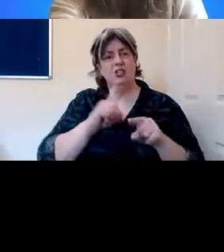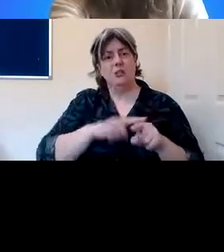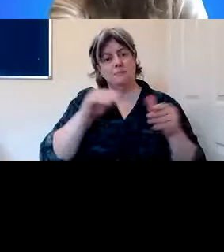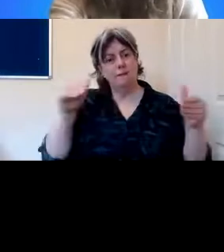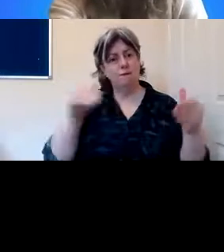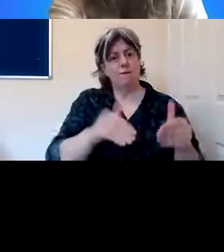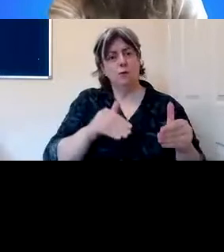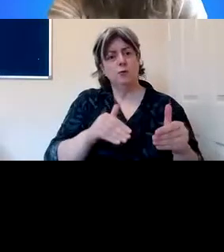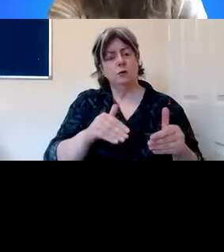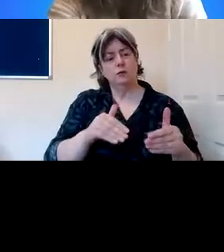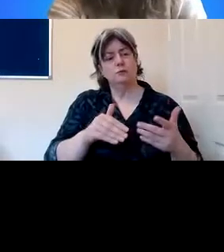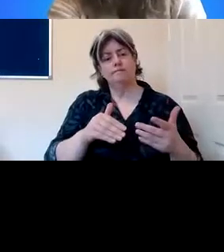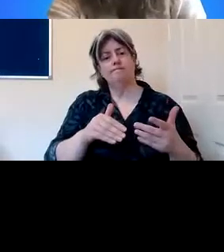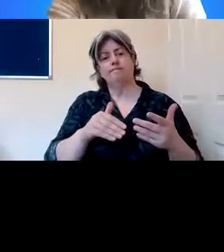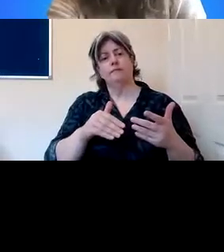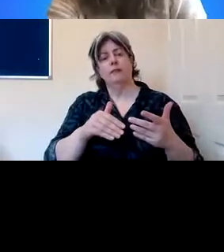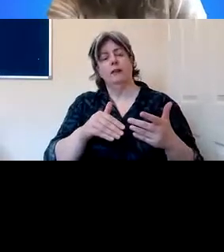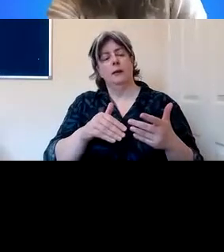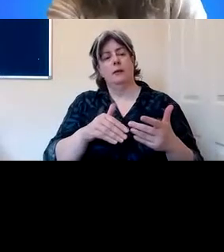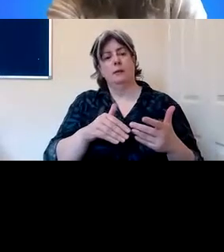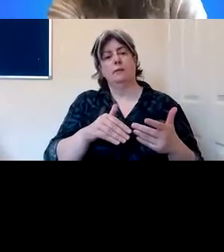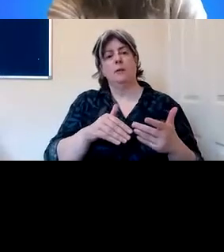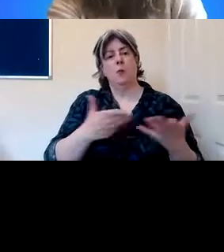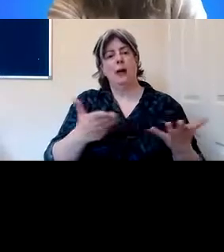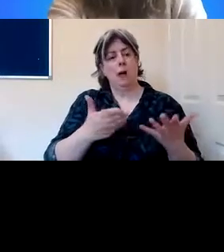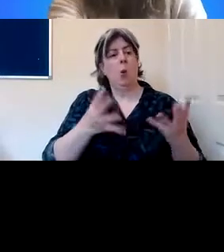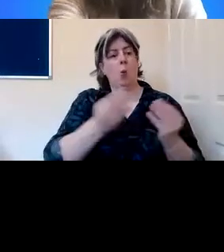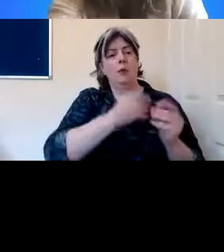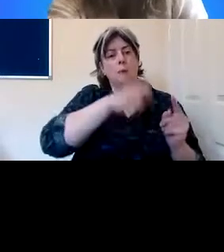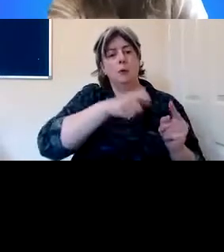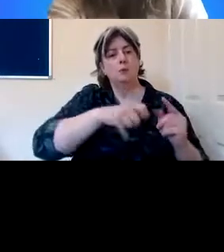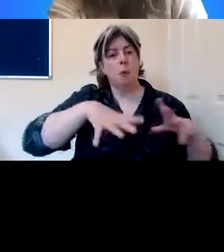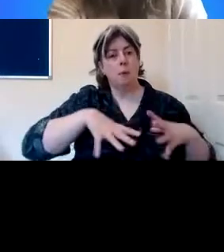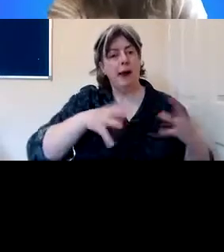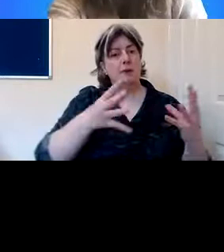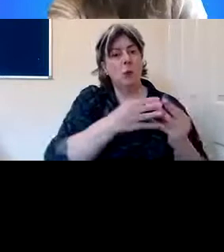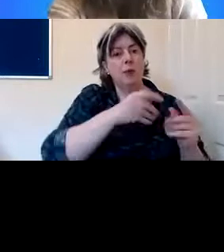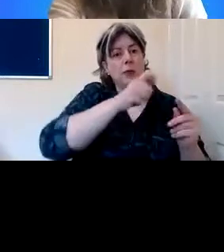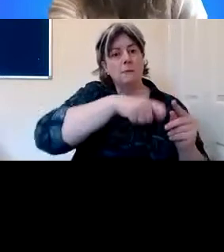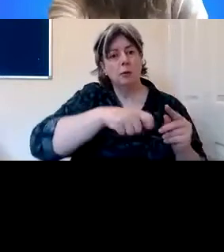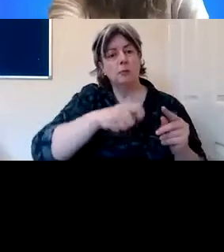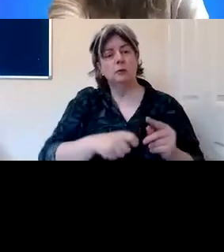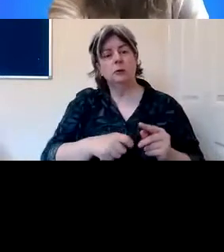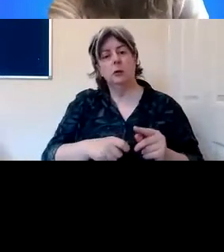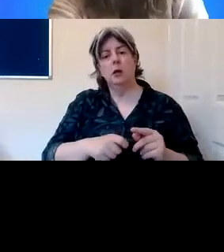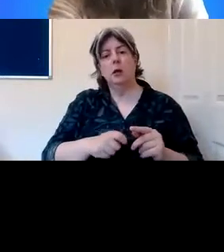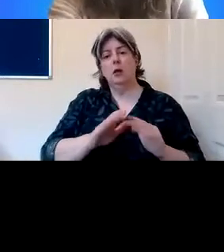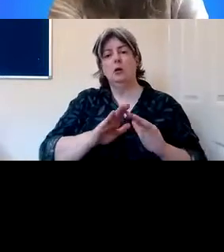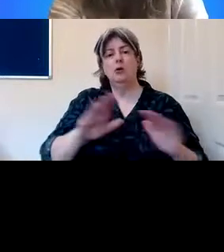to be, which is with their pupils or preparing to be with their pupils, and not on